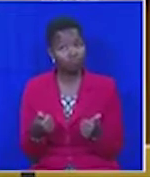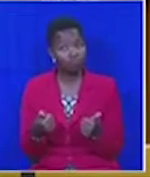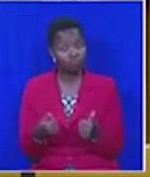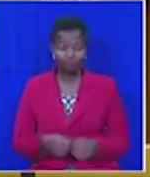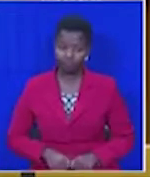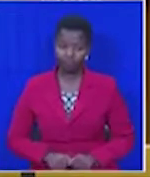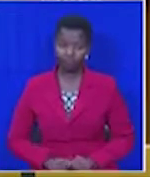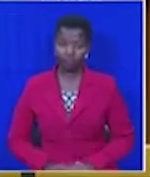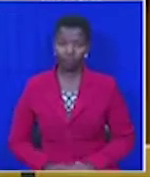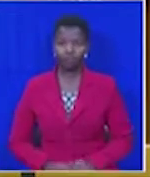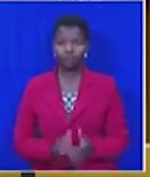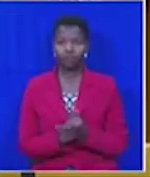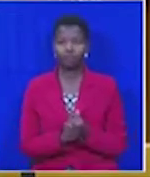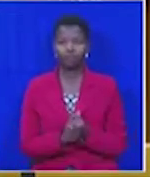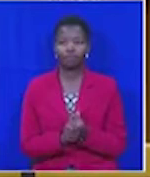Eko,